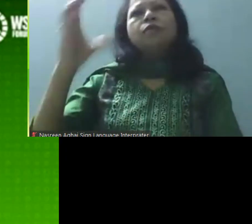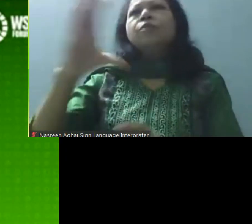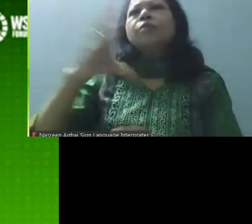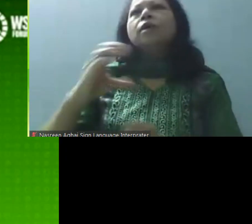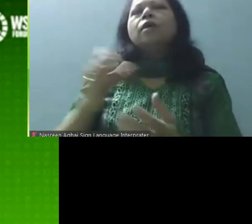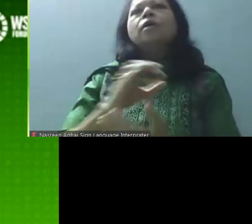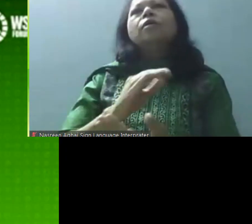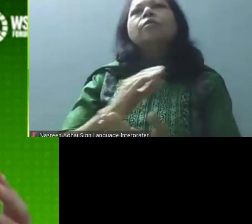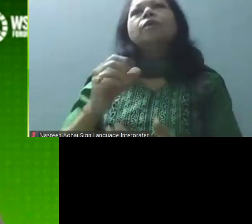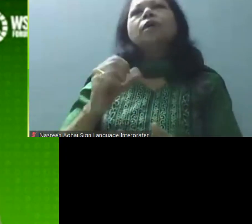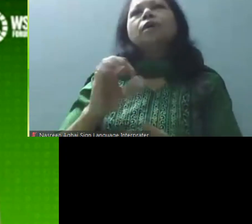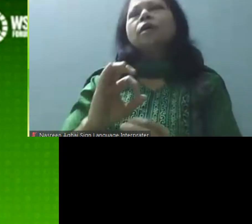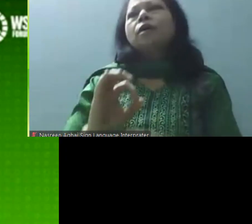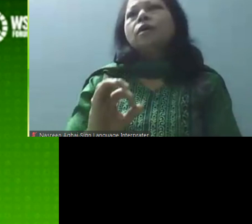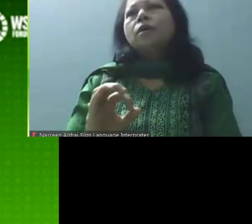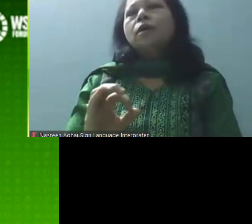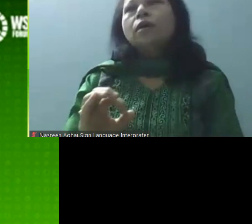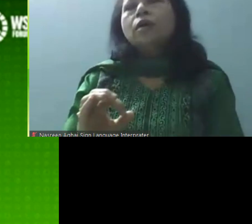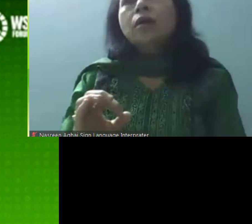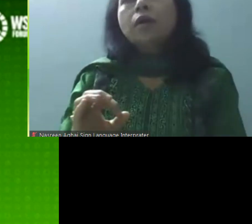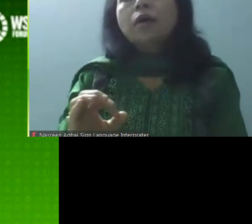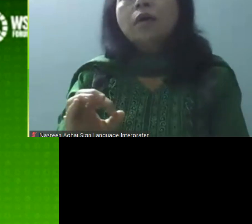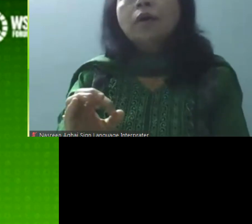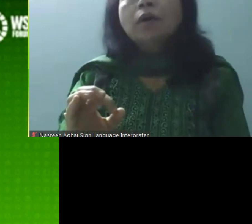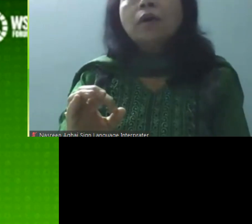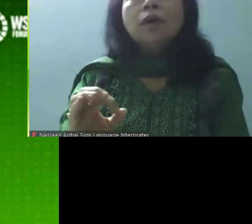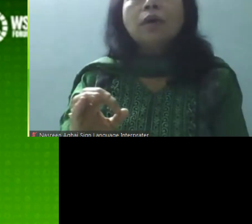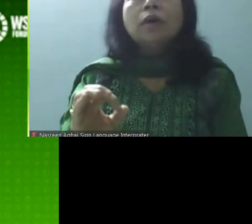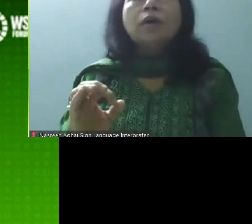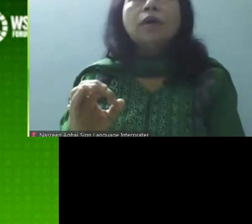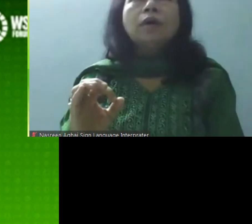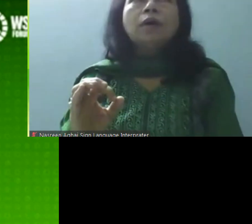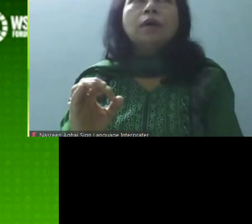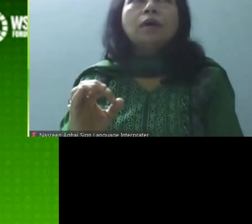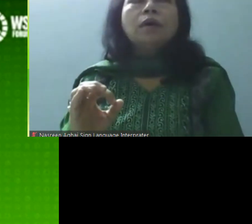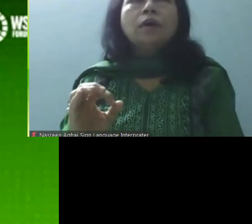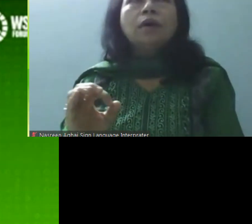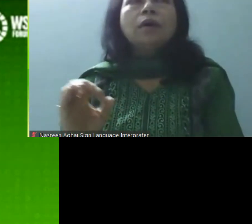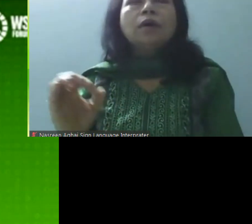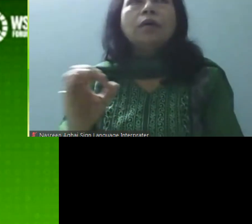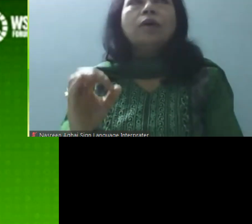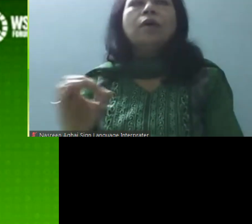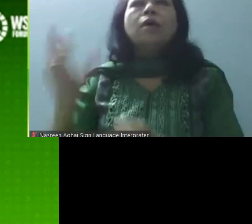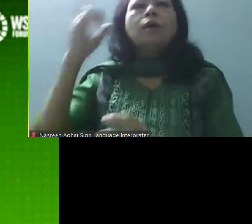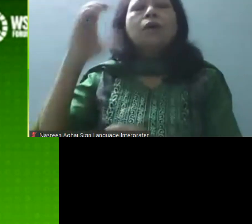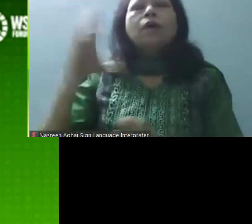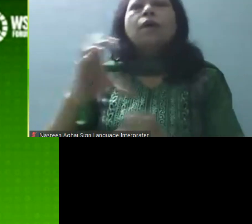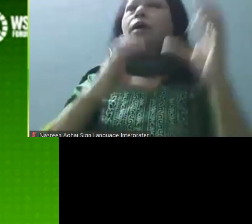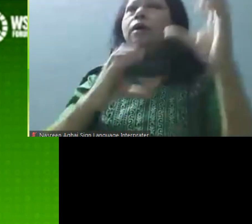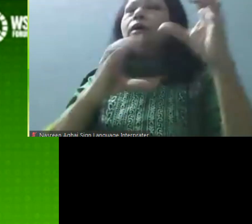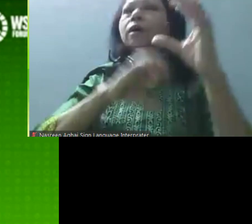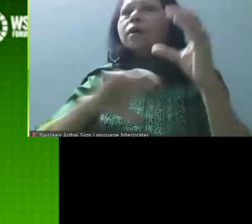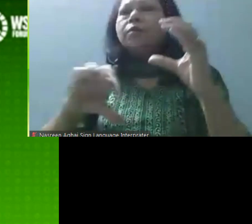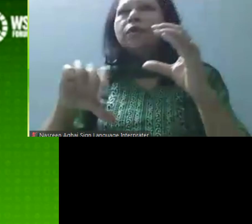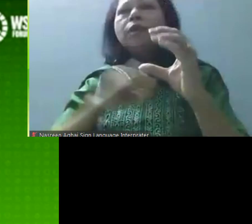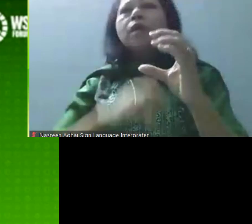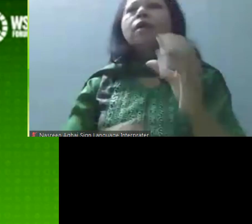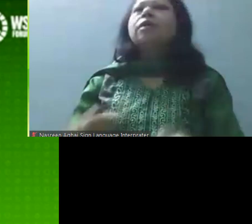it, is if you imagine you have a parent, you can't use your computer using a physical mouse or